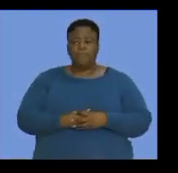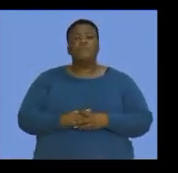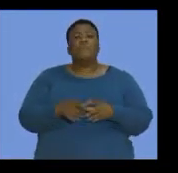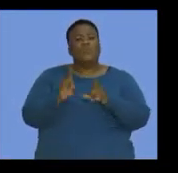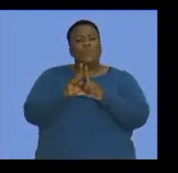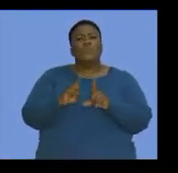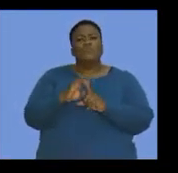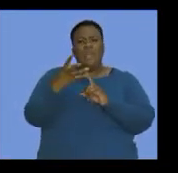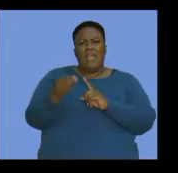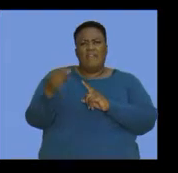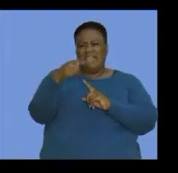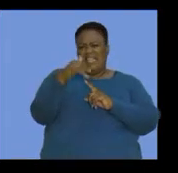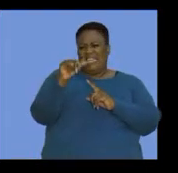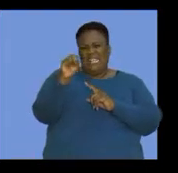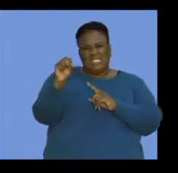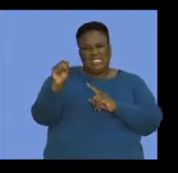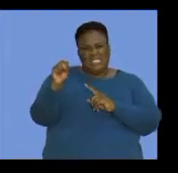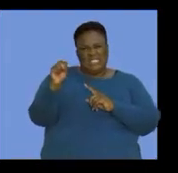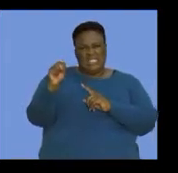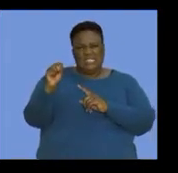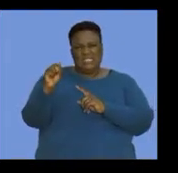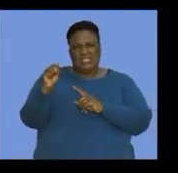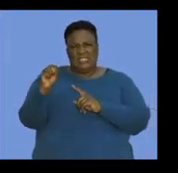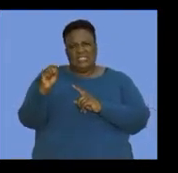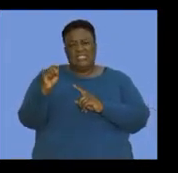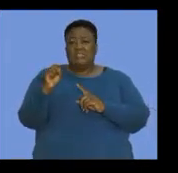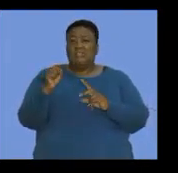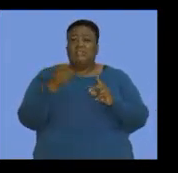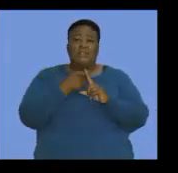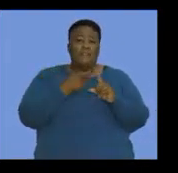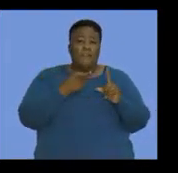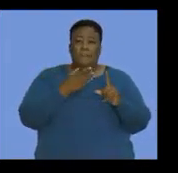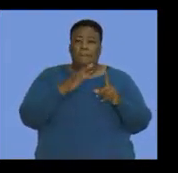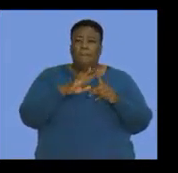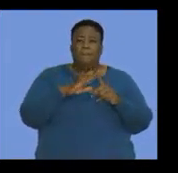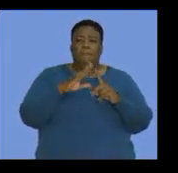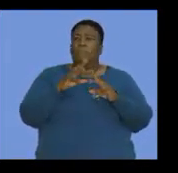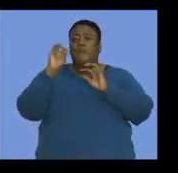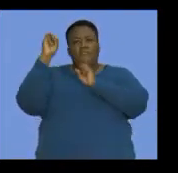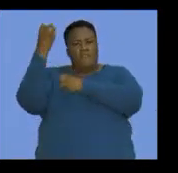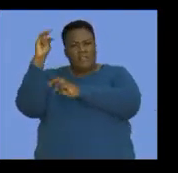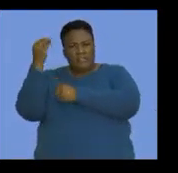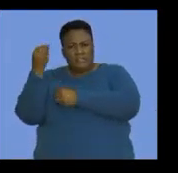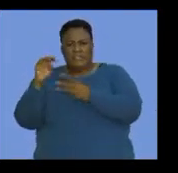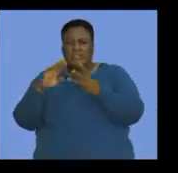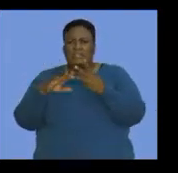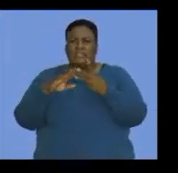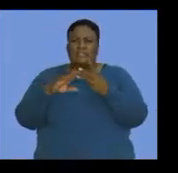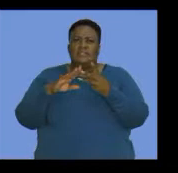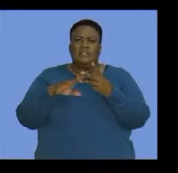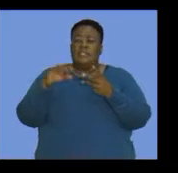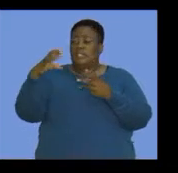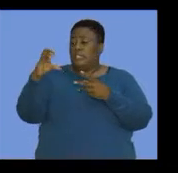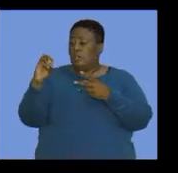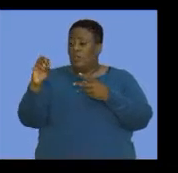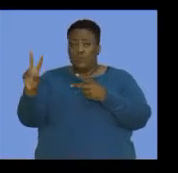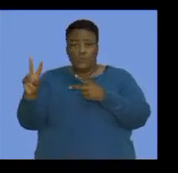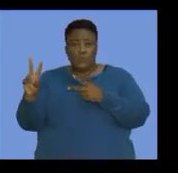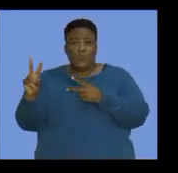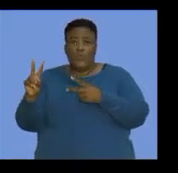gaseous state. And so waste is produced in the form of gases from refineries, so methane, carbon dioxide from